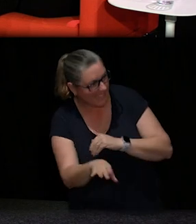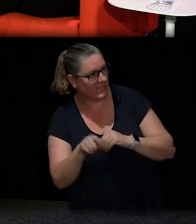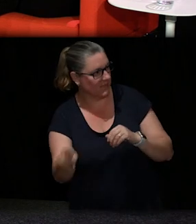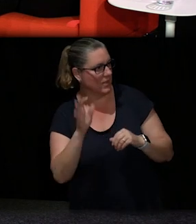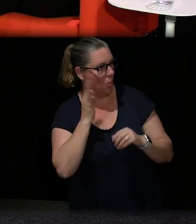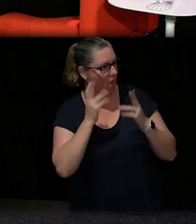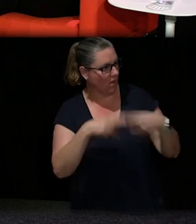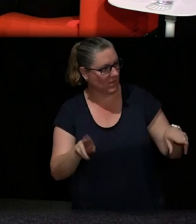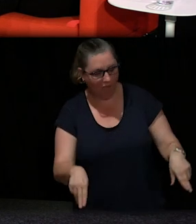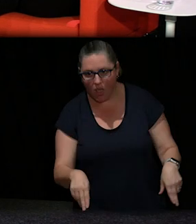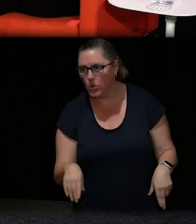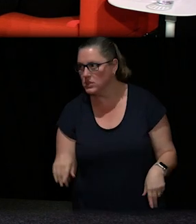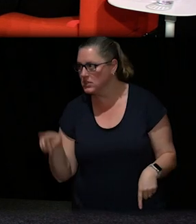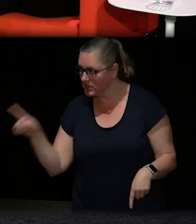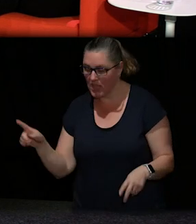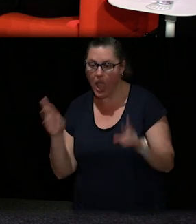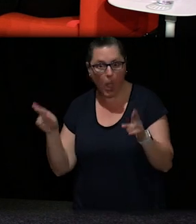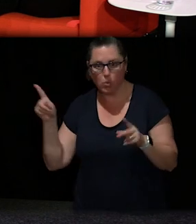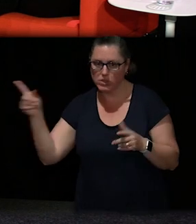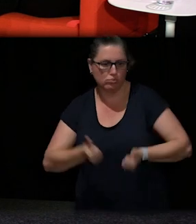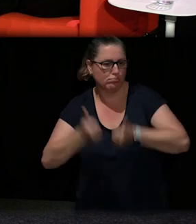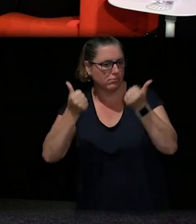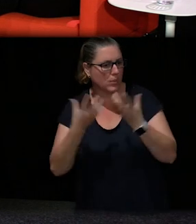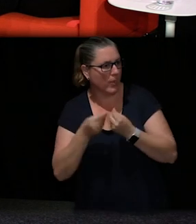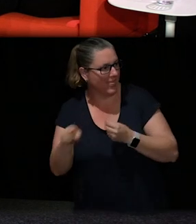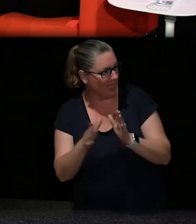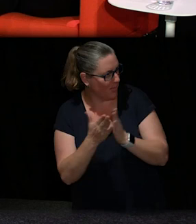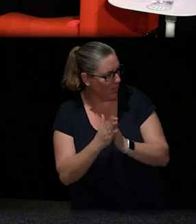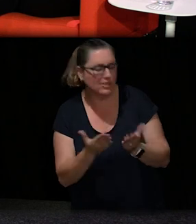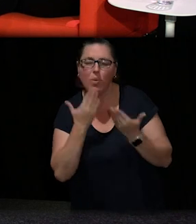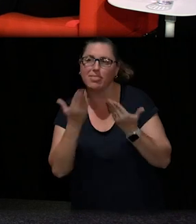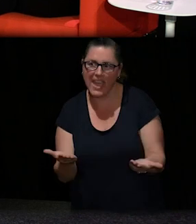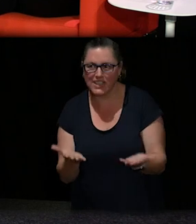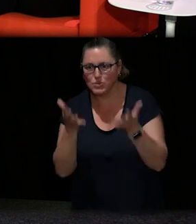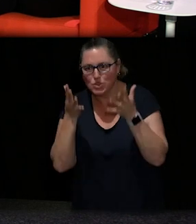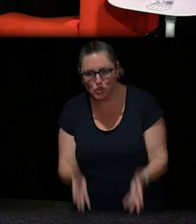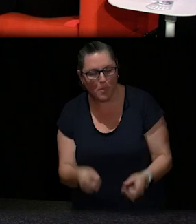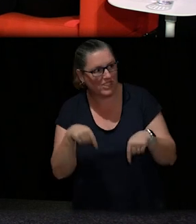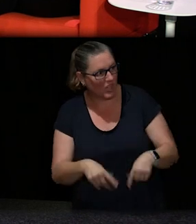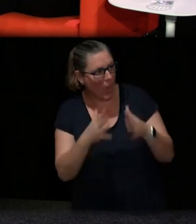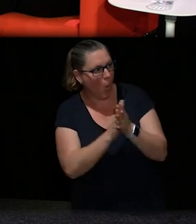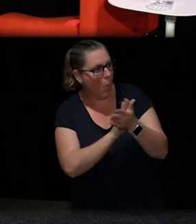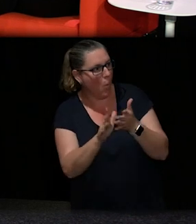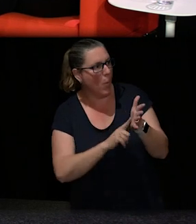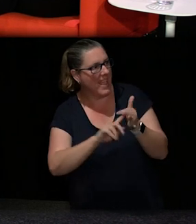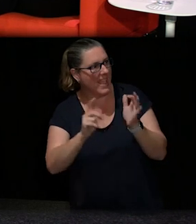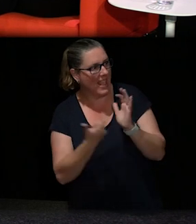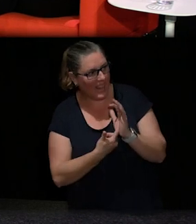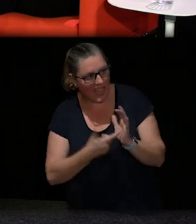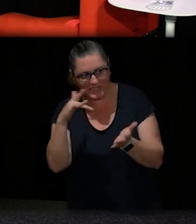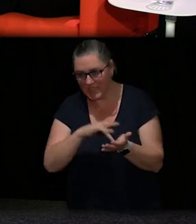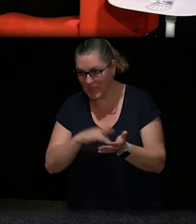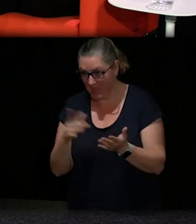I wish you all the best with that as well. And thank you so much for coming to the Wheeler Centre. Thank you. I think this we're the great. Only people to get you